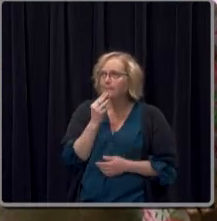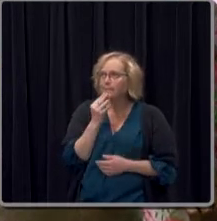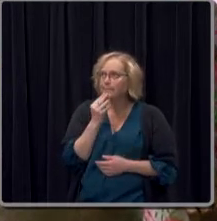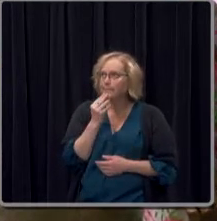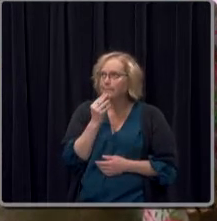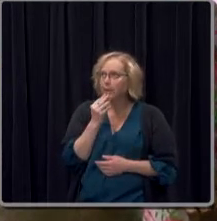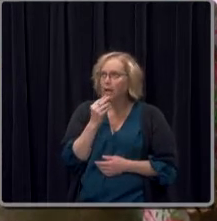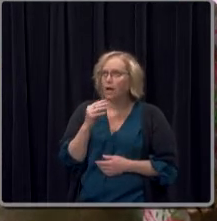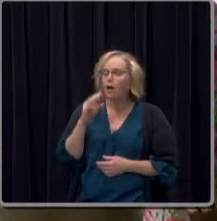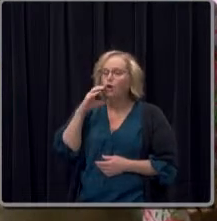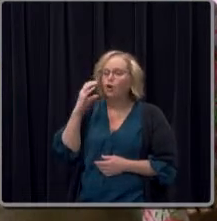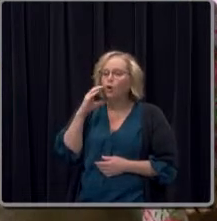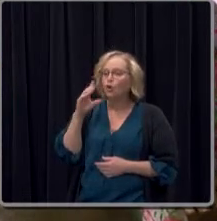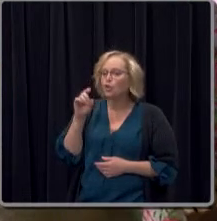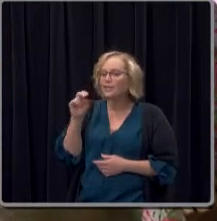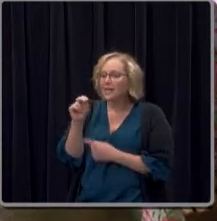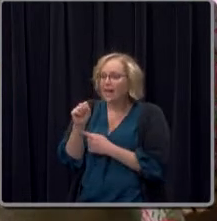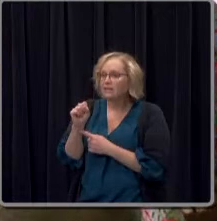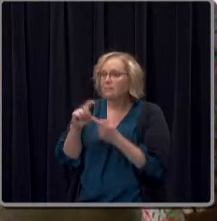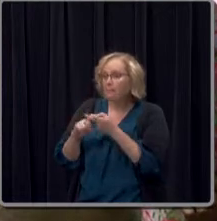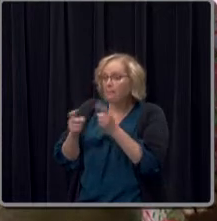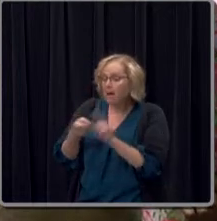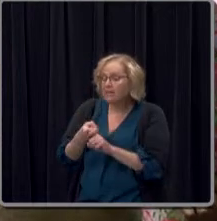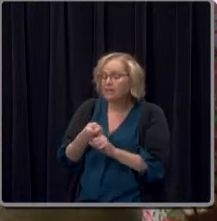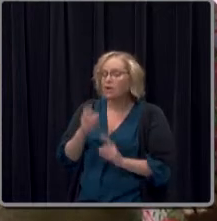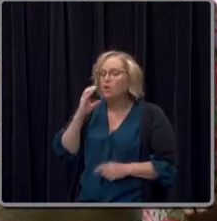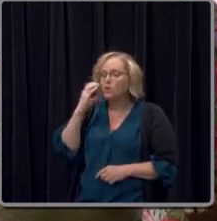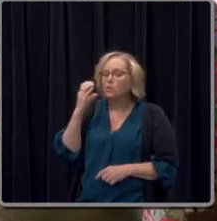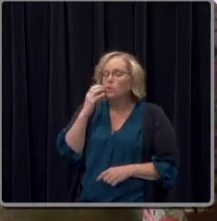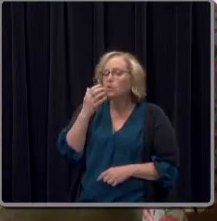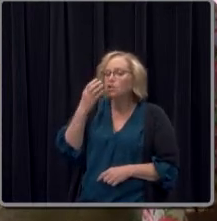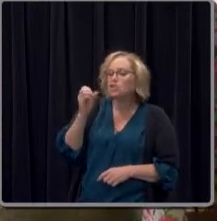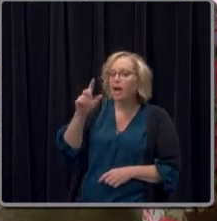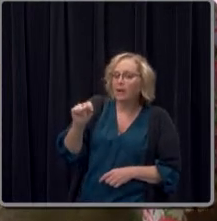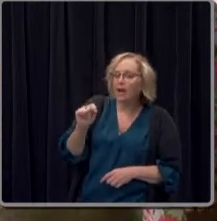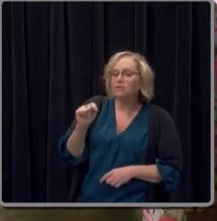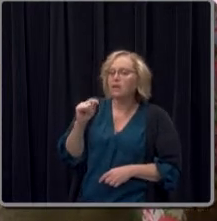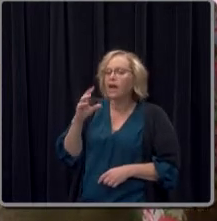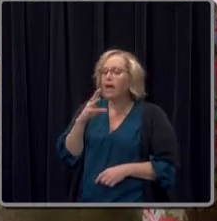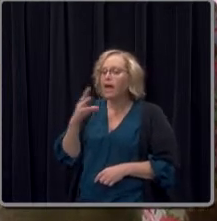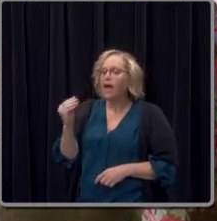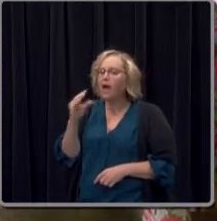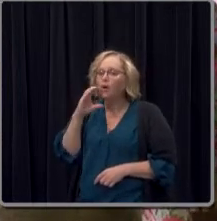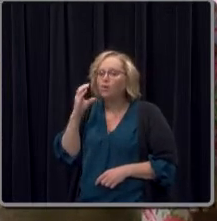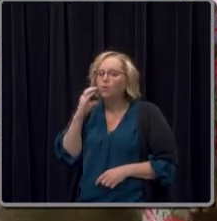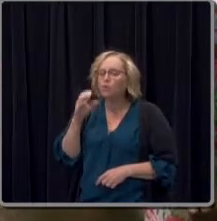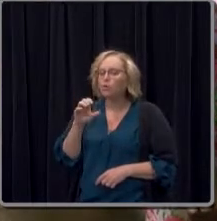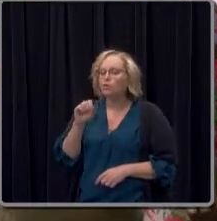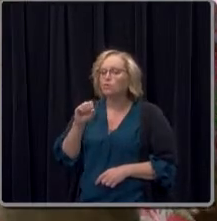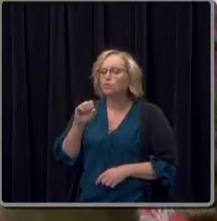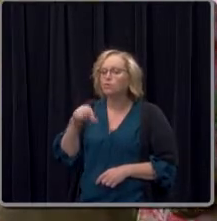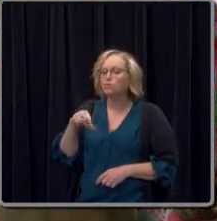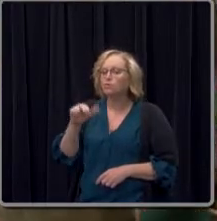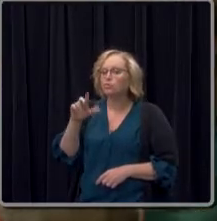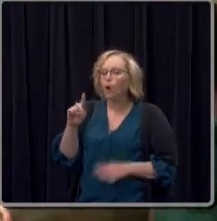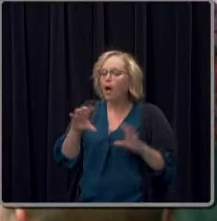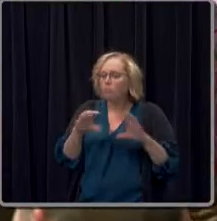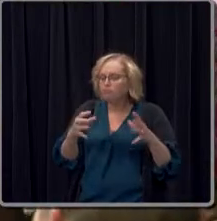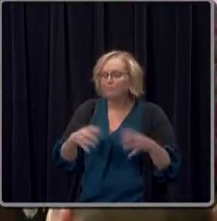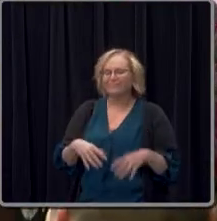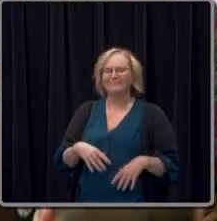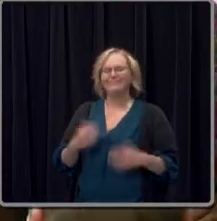Cougar Dens, Buddies, Cougar Shoutouts, Cougar Squads.